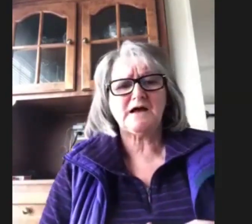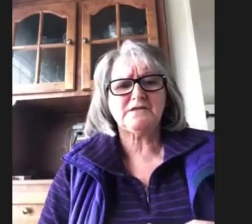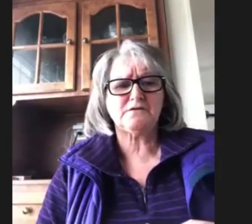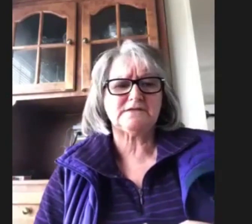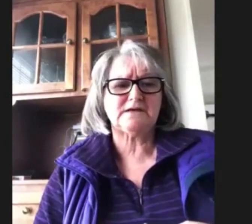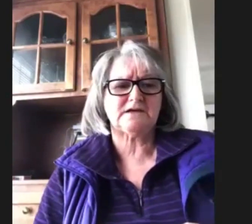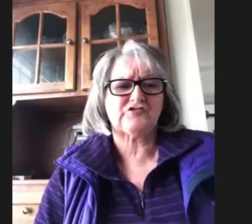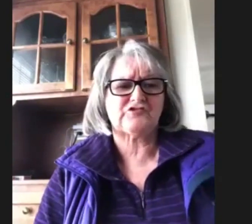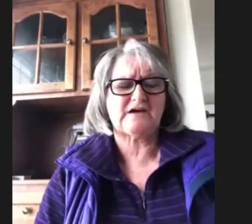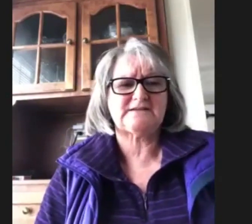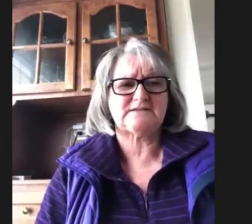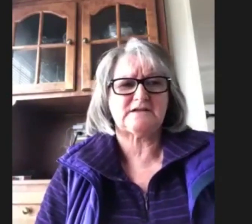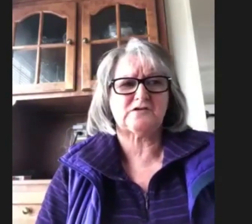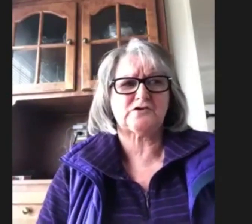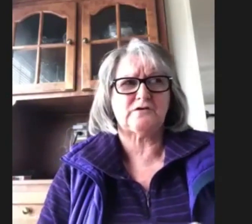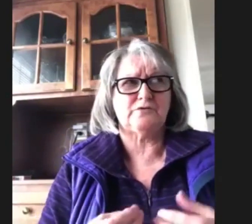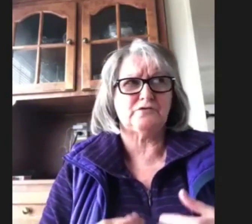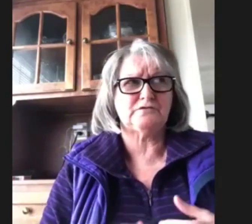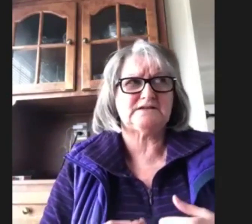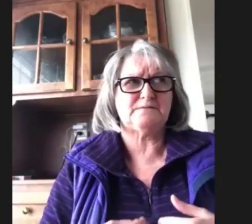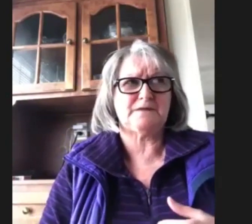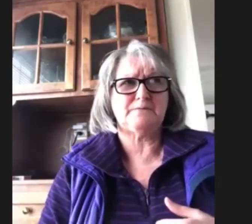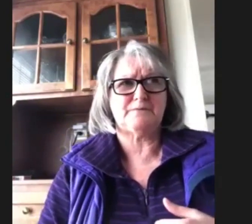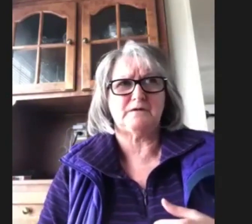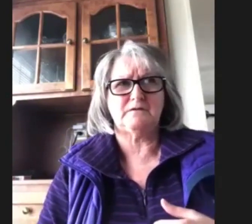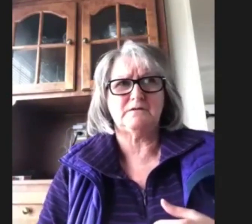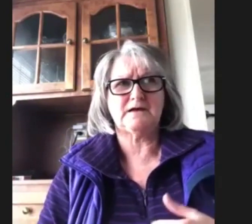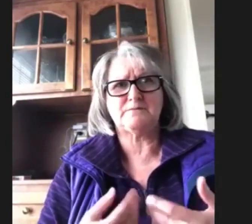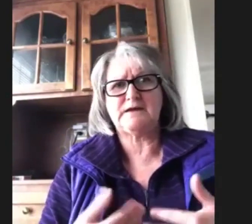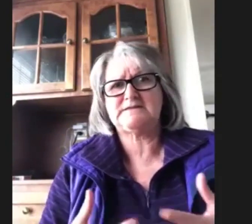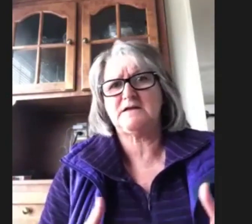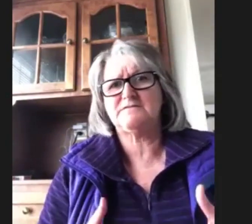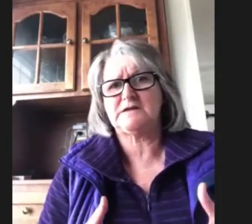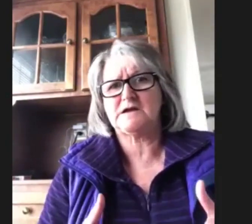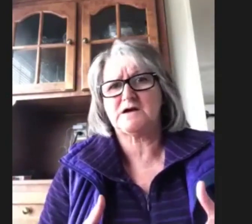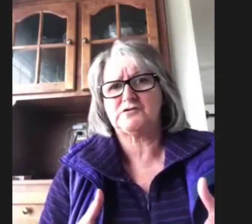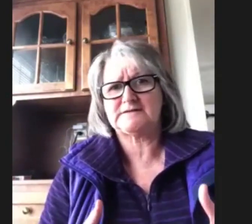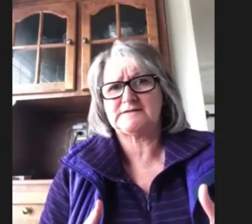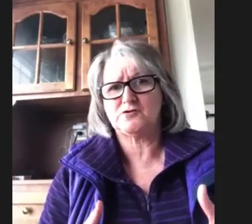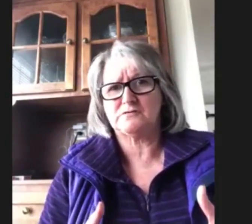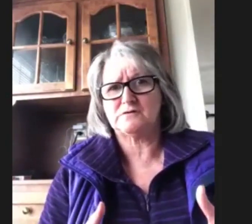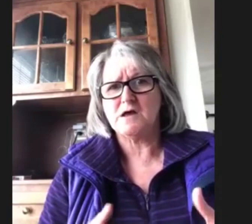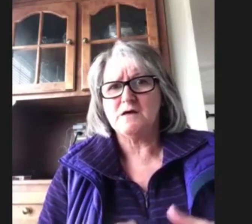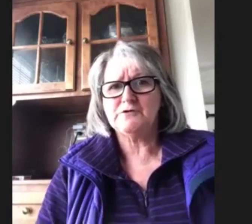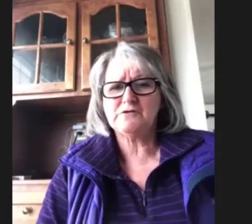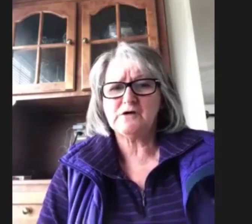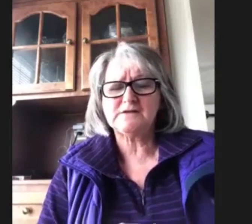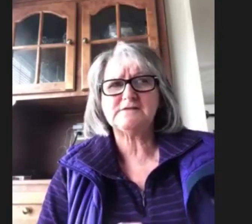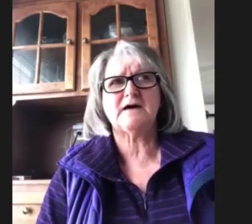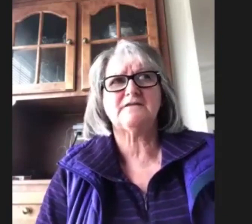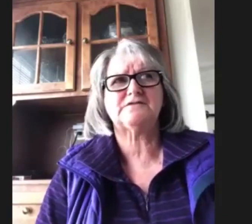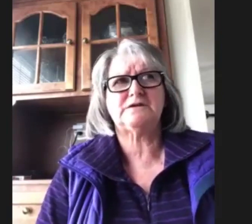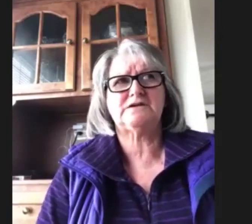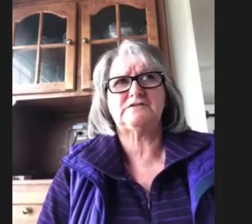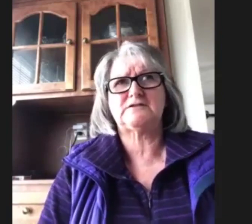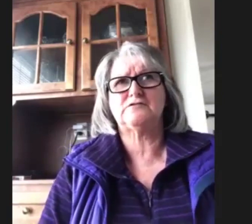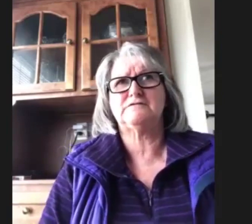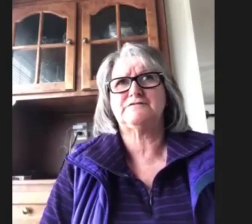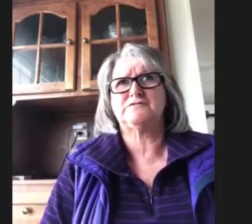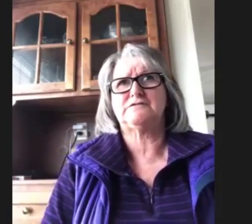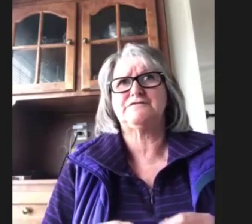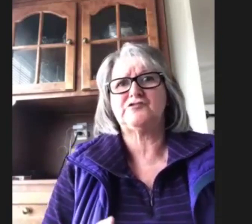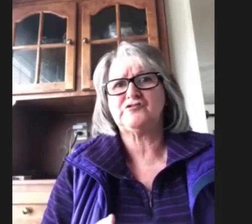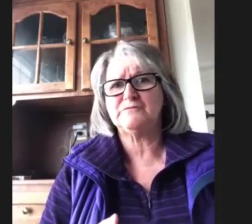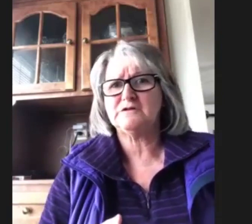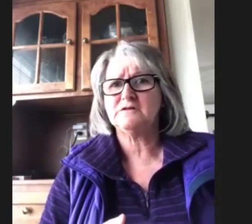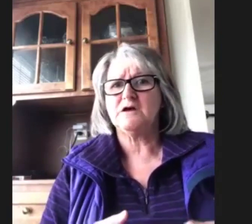and I don't think it's just the community people as myself that are concerned, but you also have to be concerned